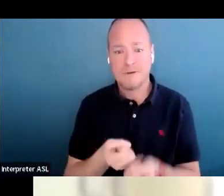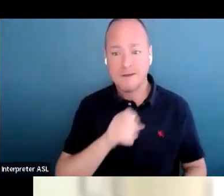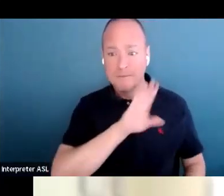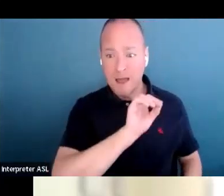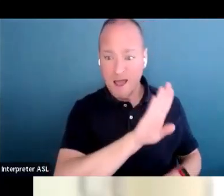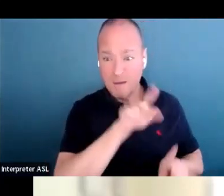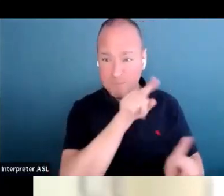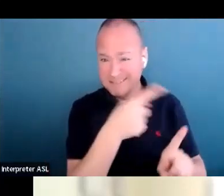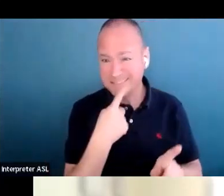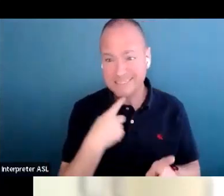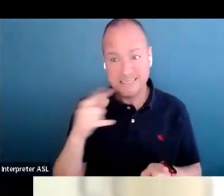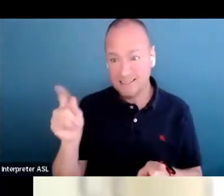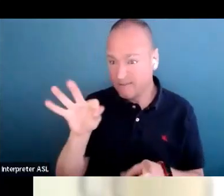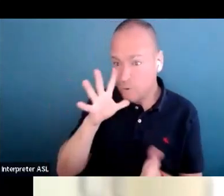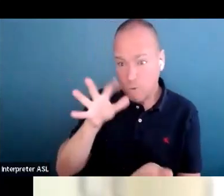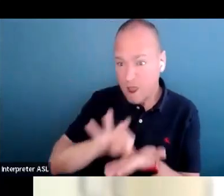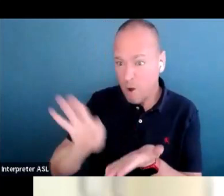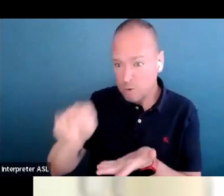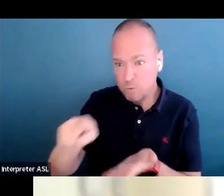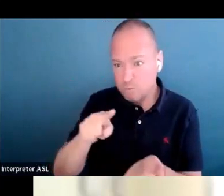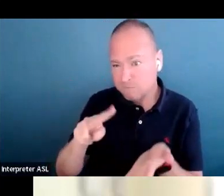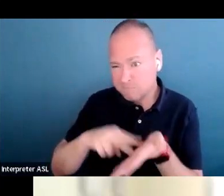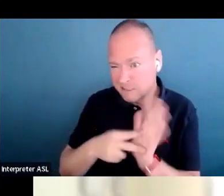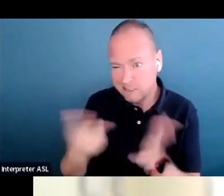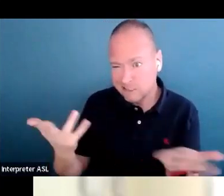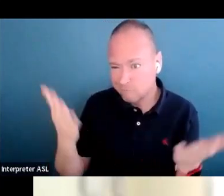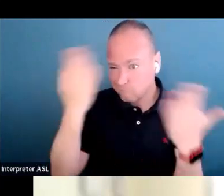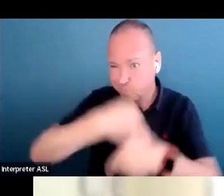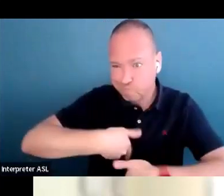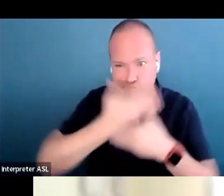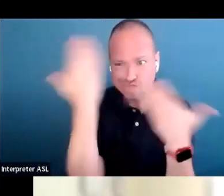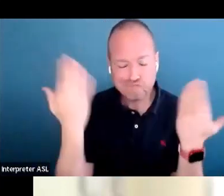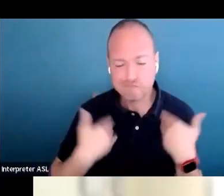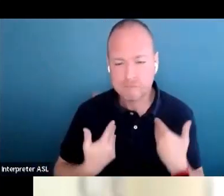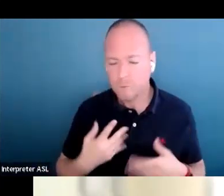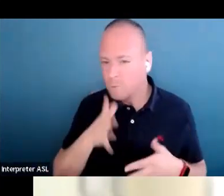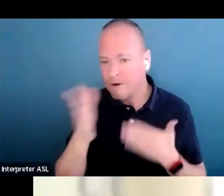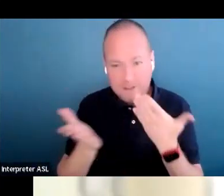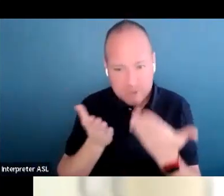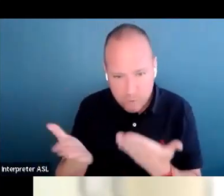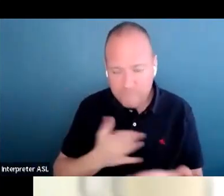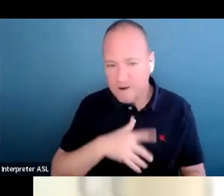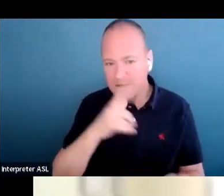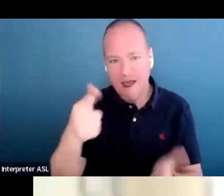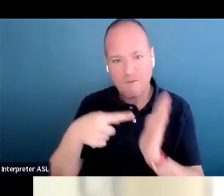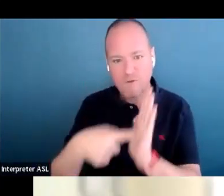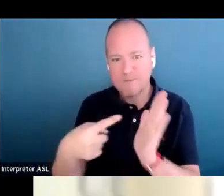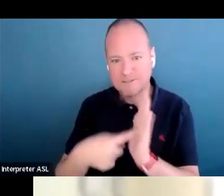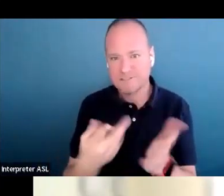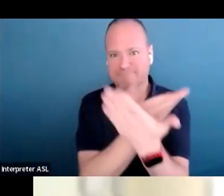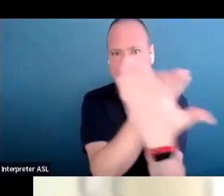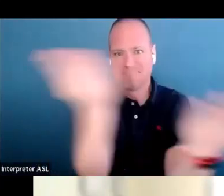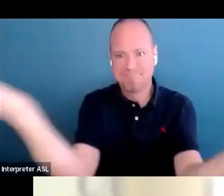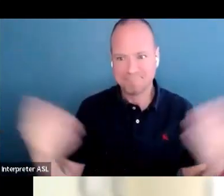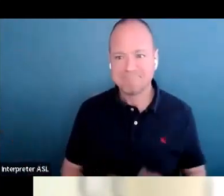you don't count. We are invisible, underserved, and underrepresented.